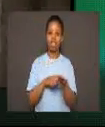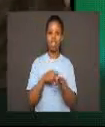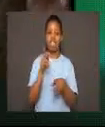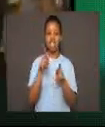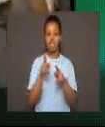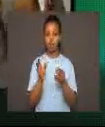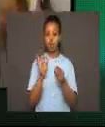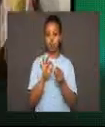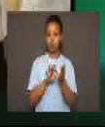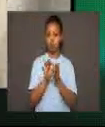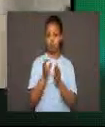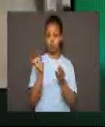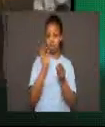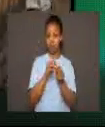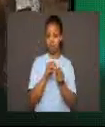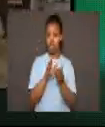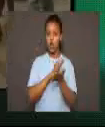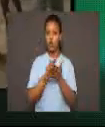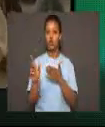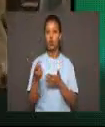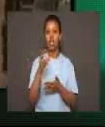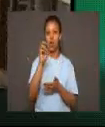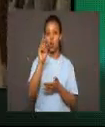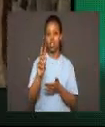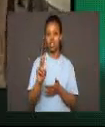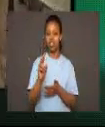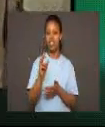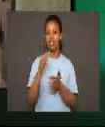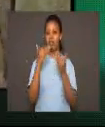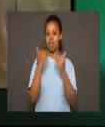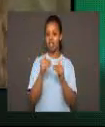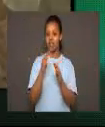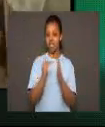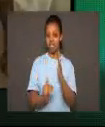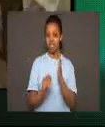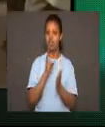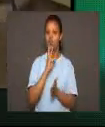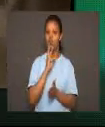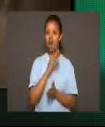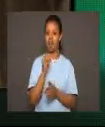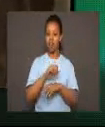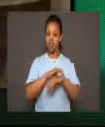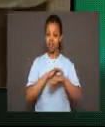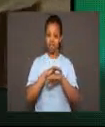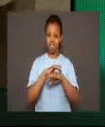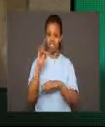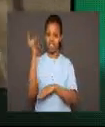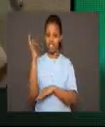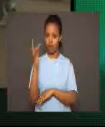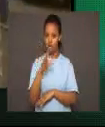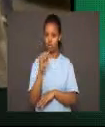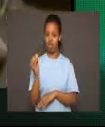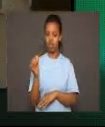the demands for clean oxygen, water, land, trees, and